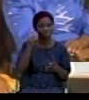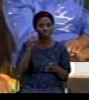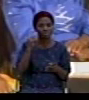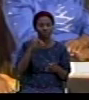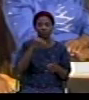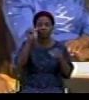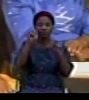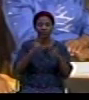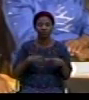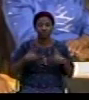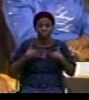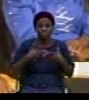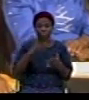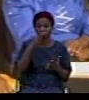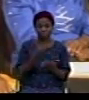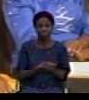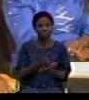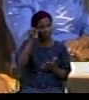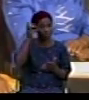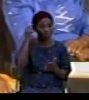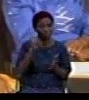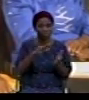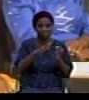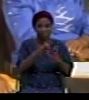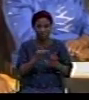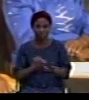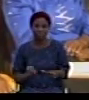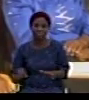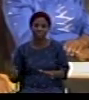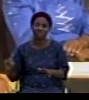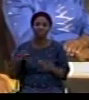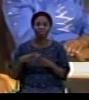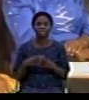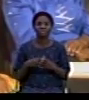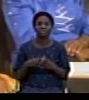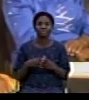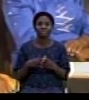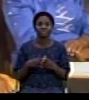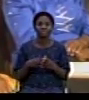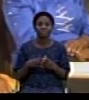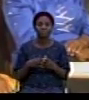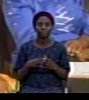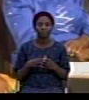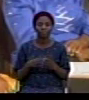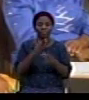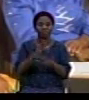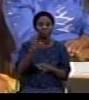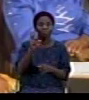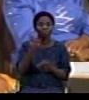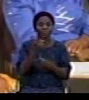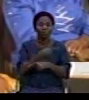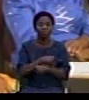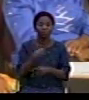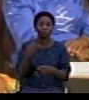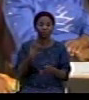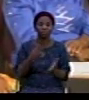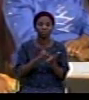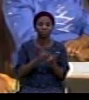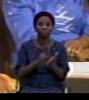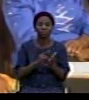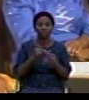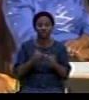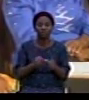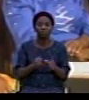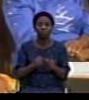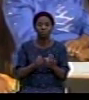church. That was the Ekiti State University Teaching Hospital. After 2 days, the doctors kept checking, and he was